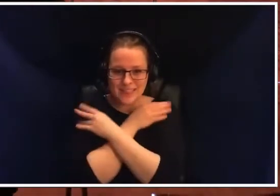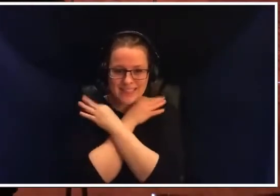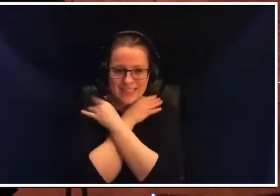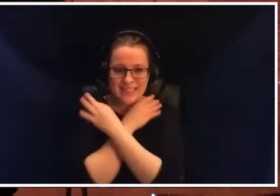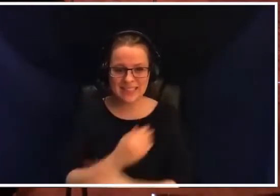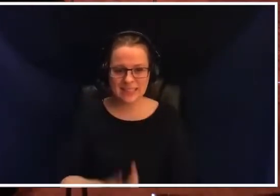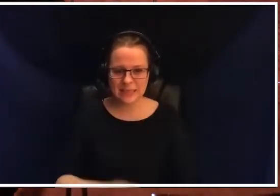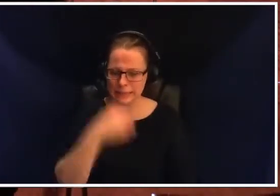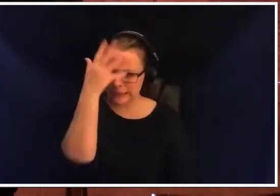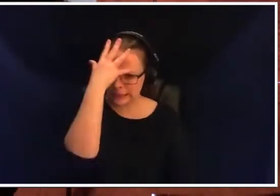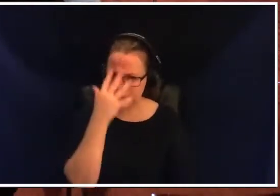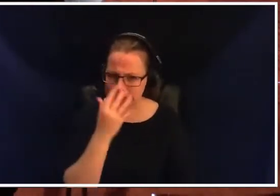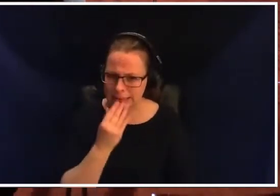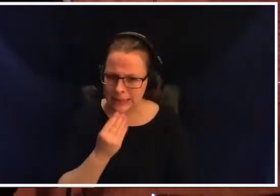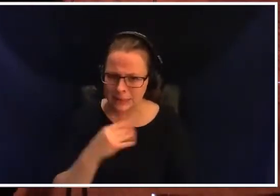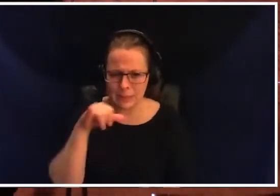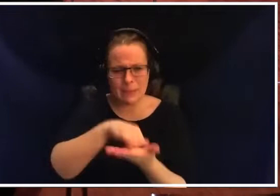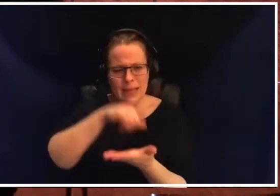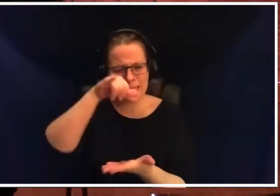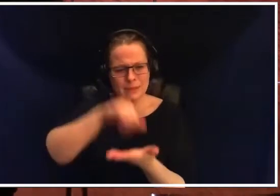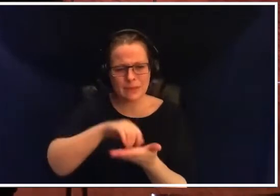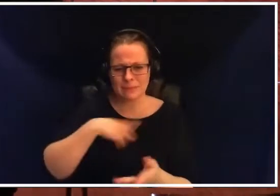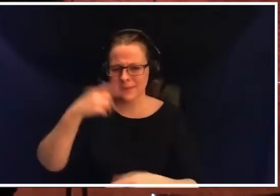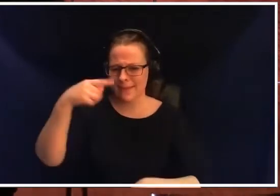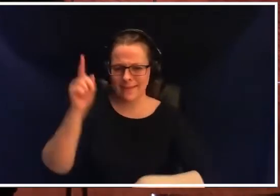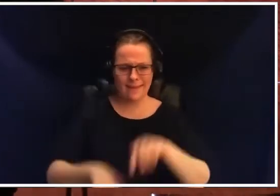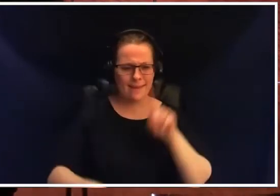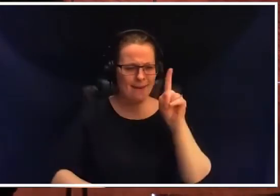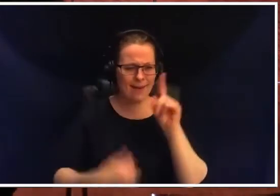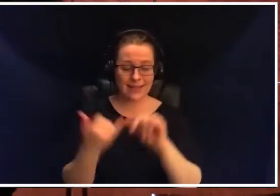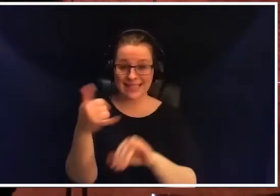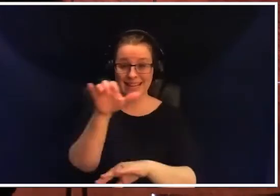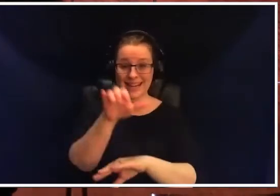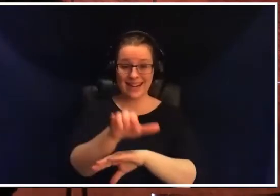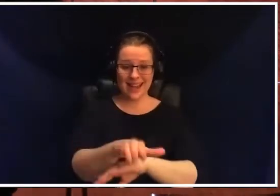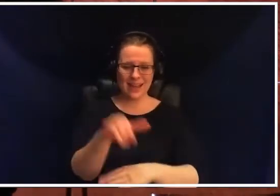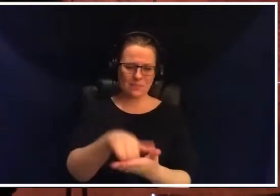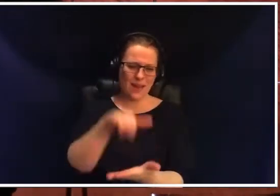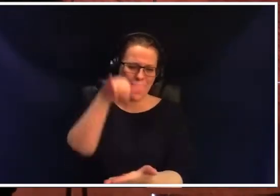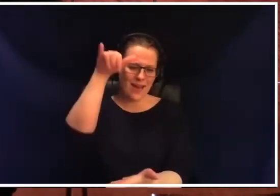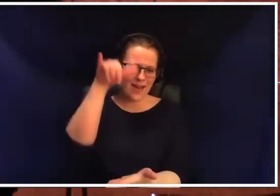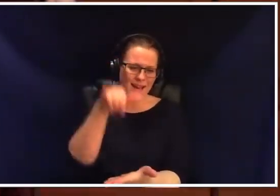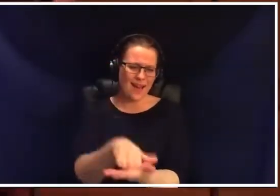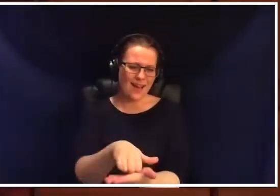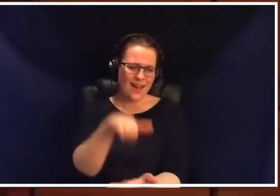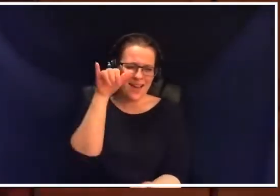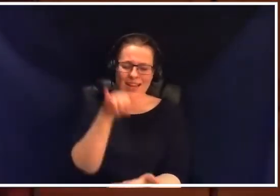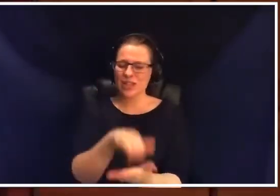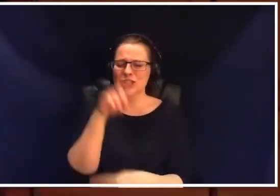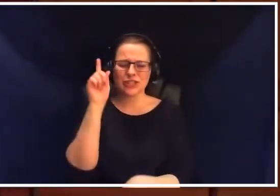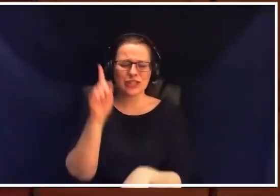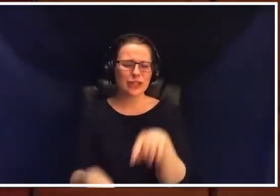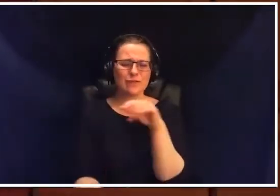Sleep, sleep, I couldn't sleep tonight. Not for all the jewels in the